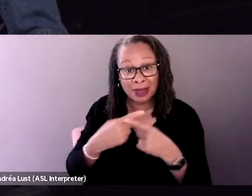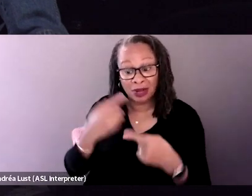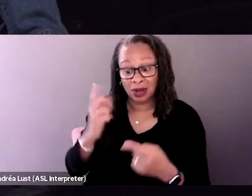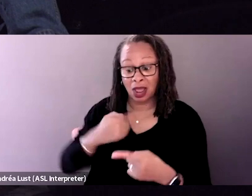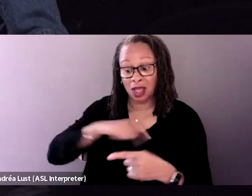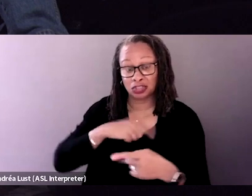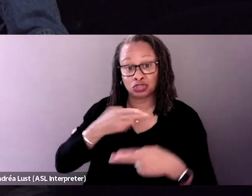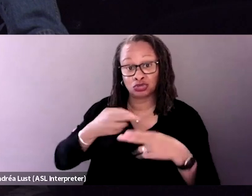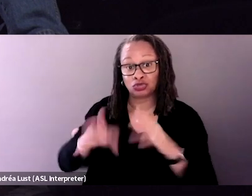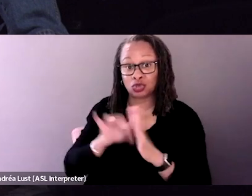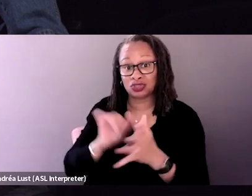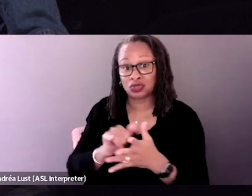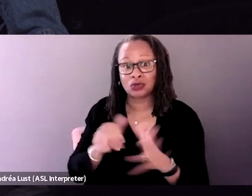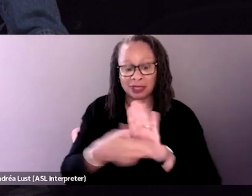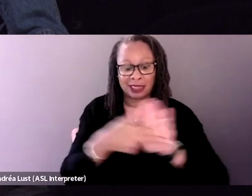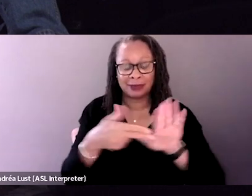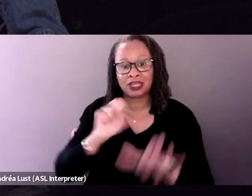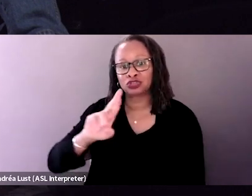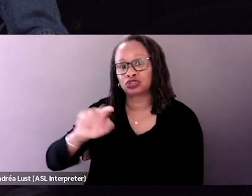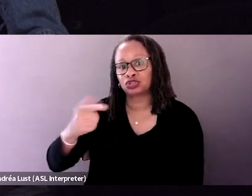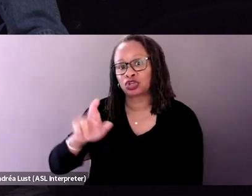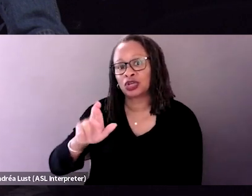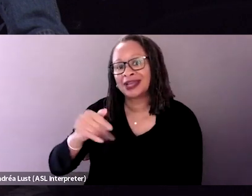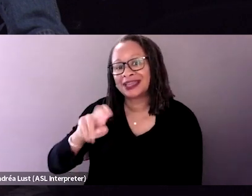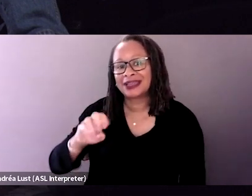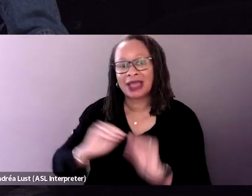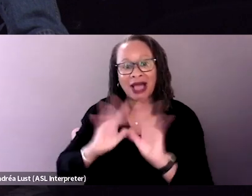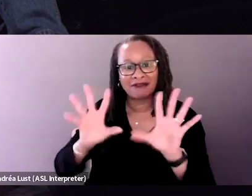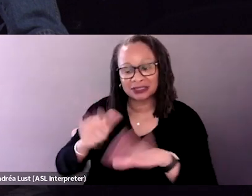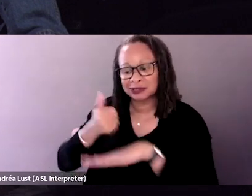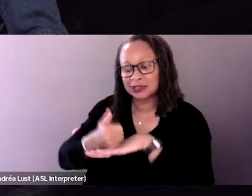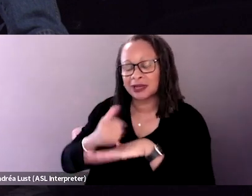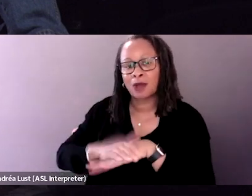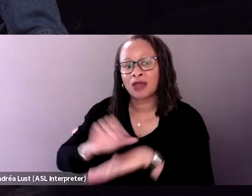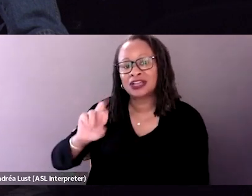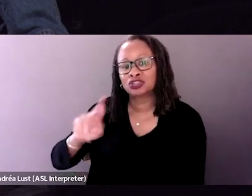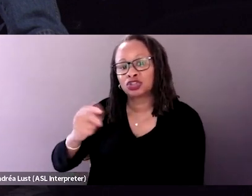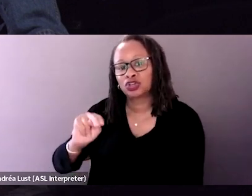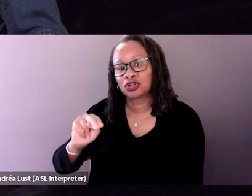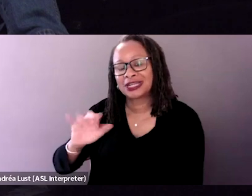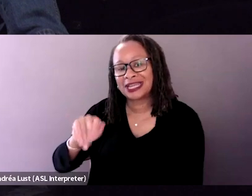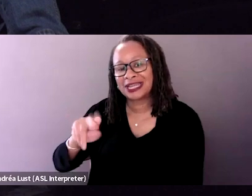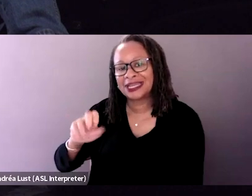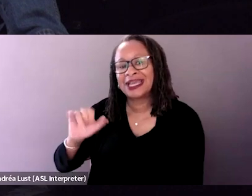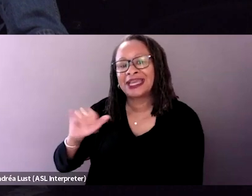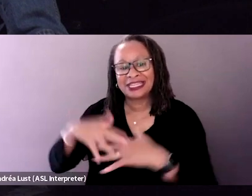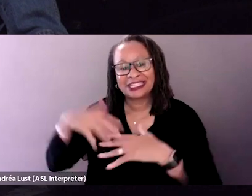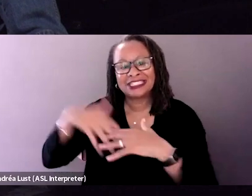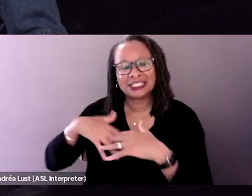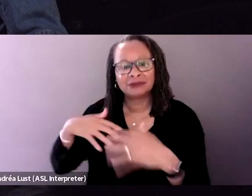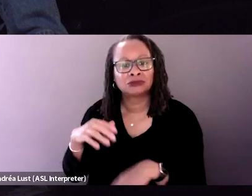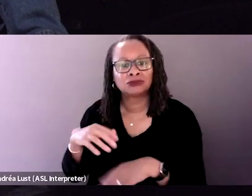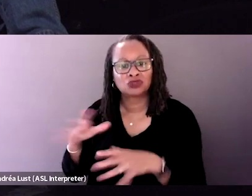our documentary Sugarcane is it's set on the Sugarcane Indian Reserve, but we're also saying is that this is the story of